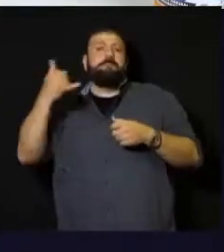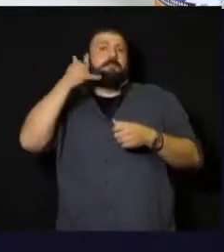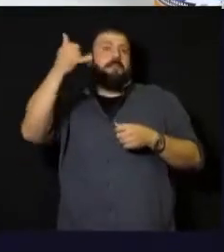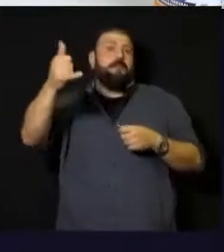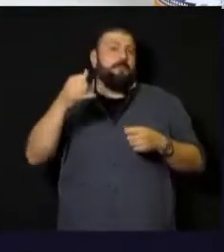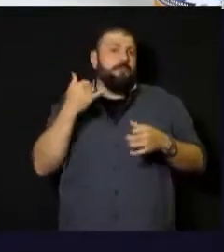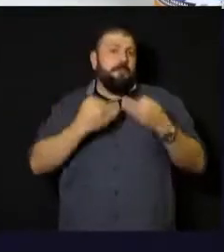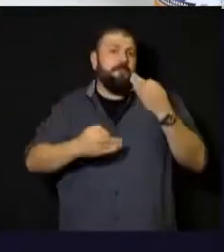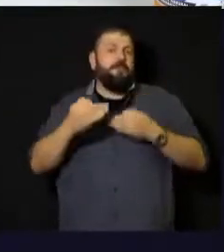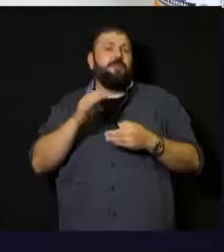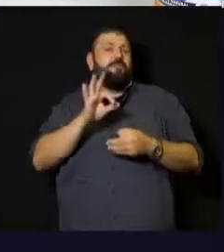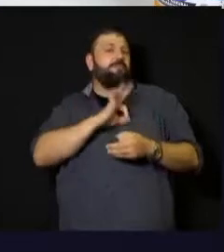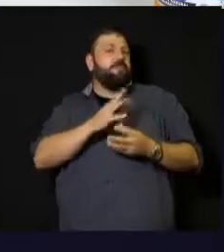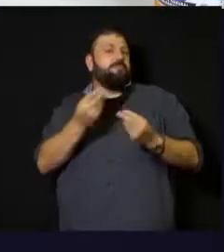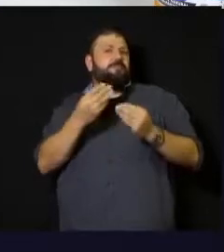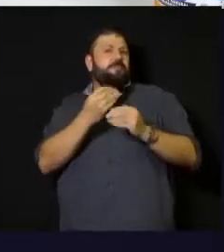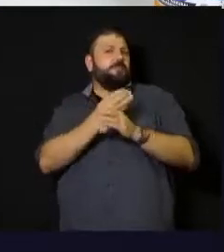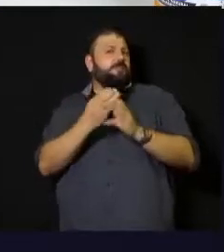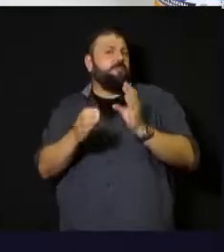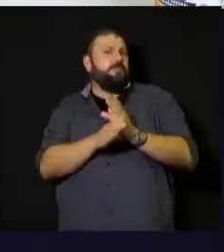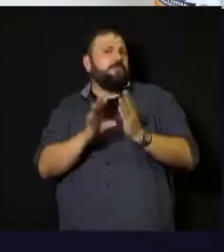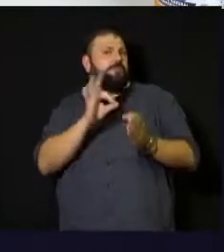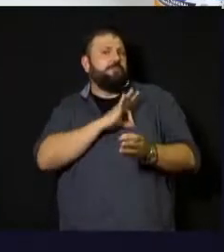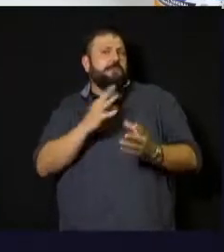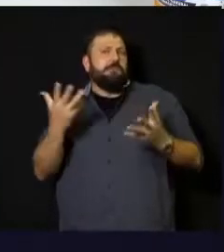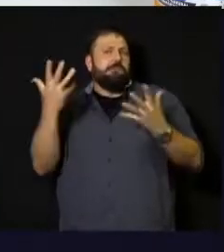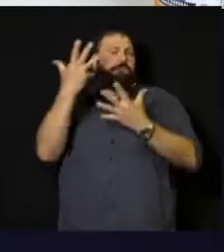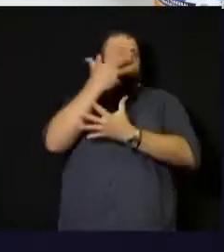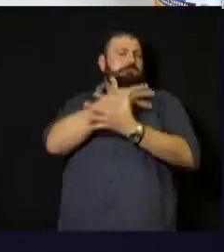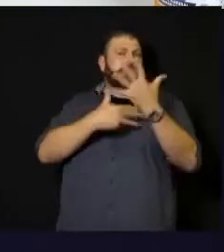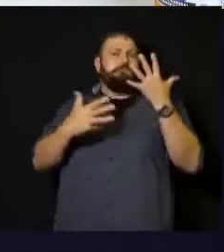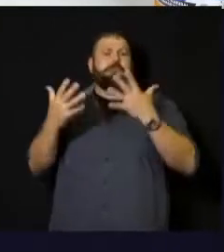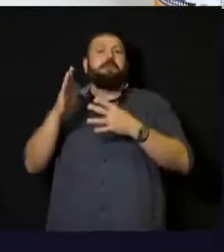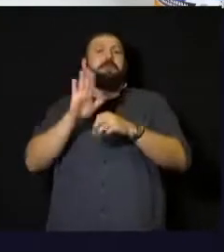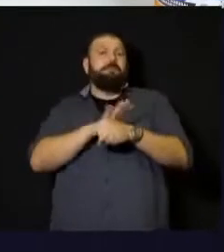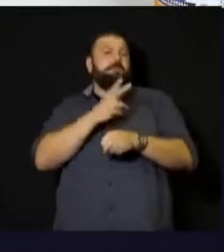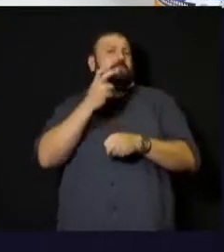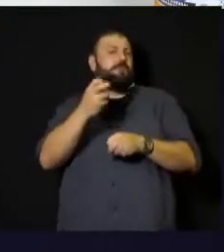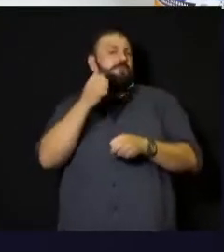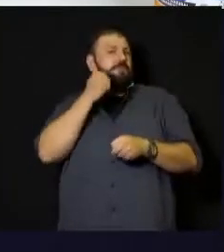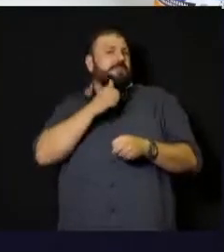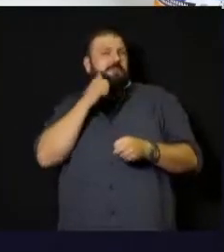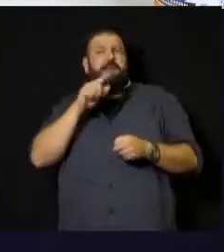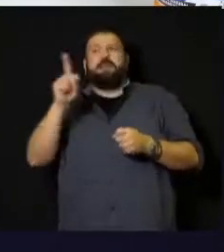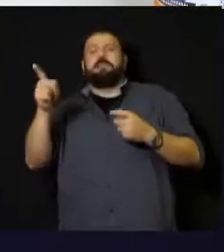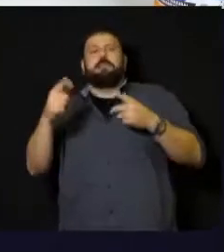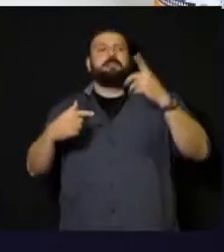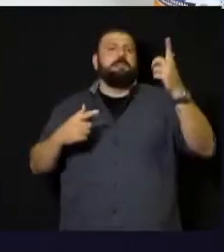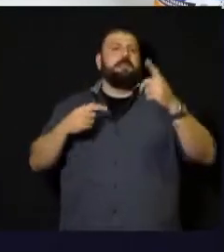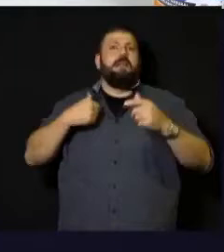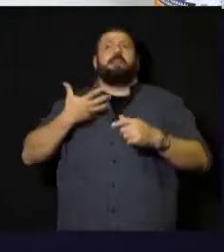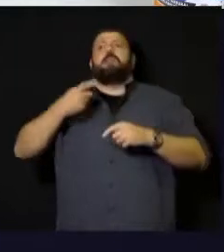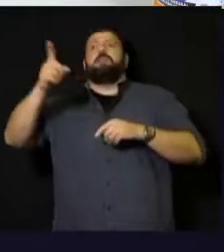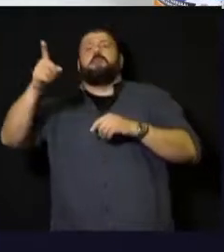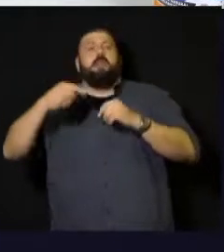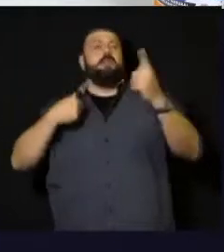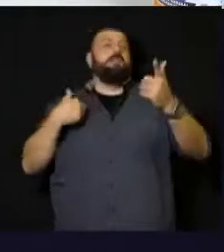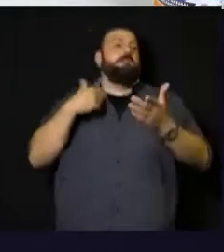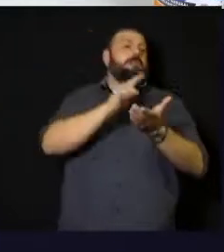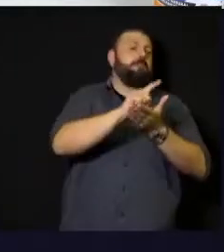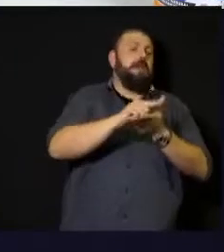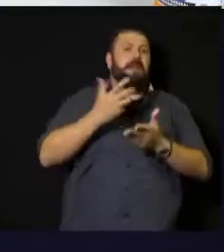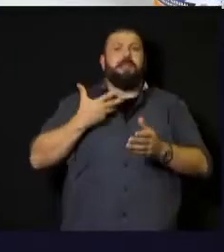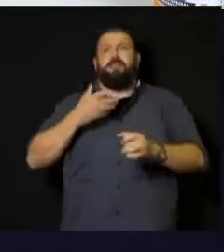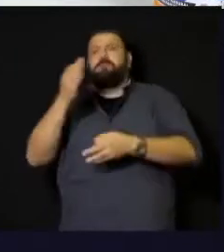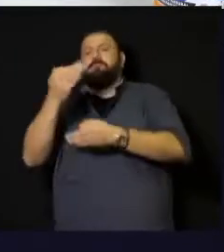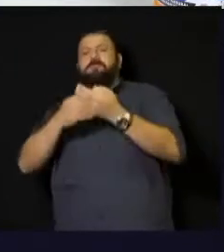somebody that our baby fell. So there's a lot of things that are going on in the house. Oh, I have to sweep, I have to